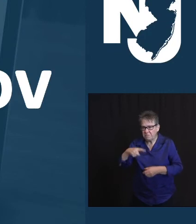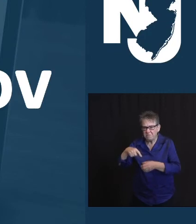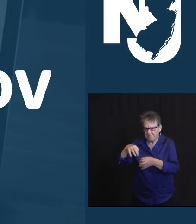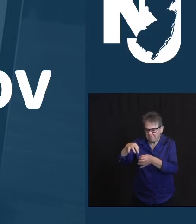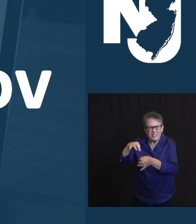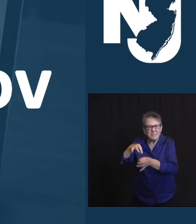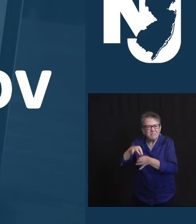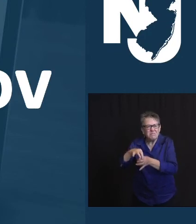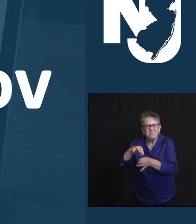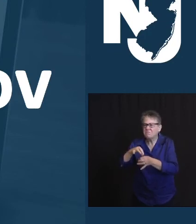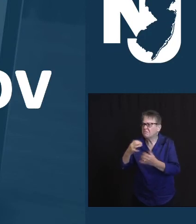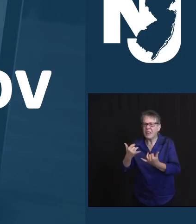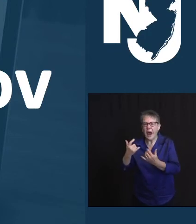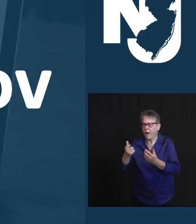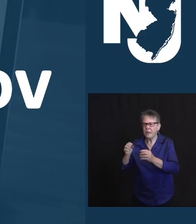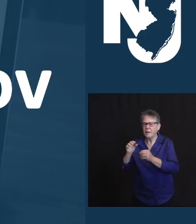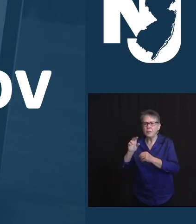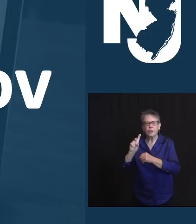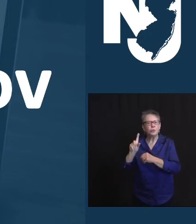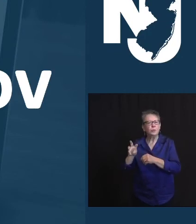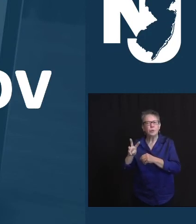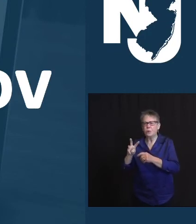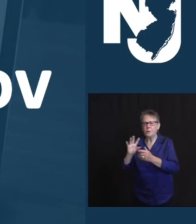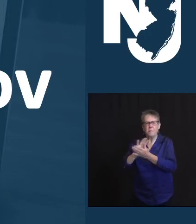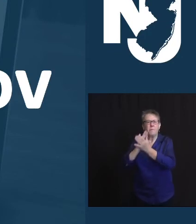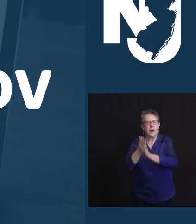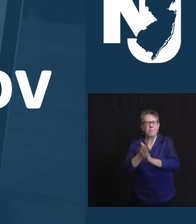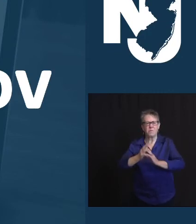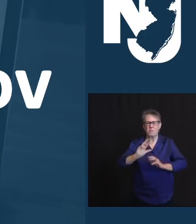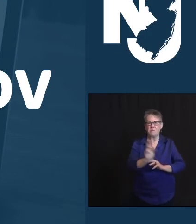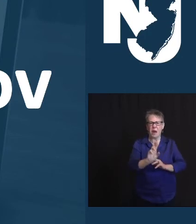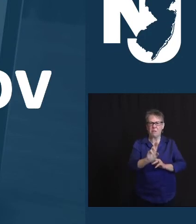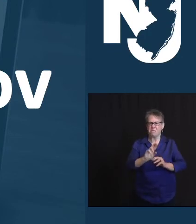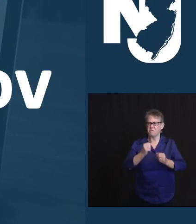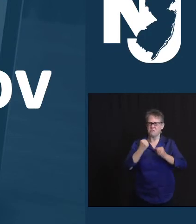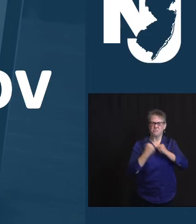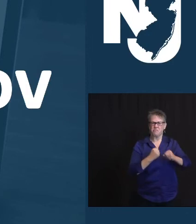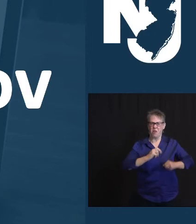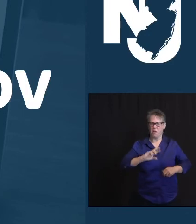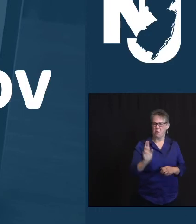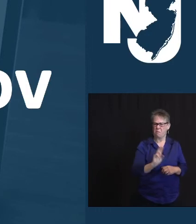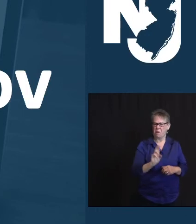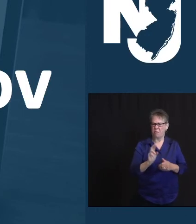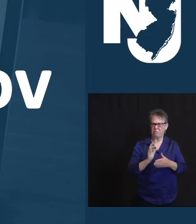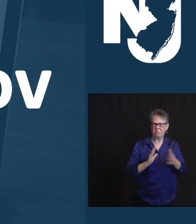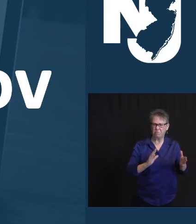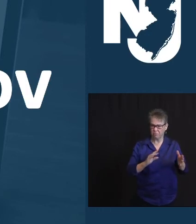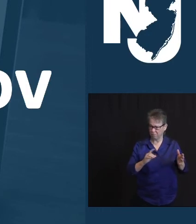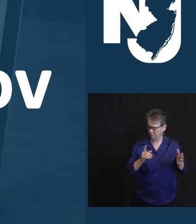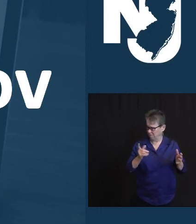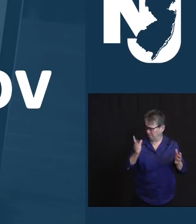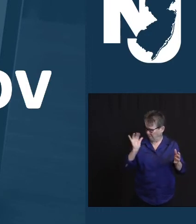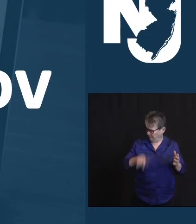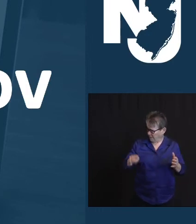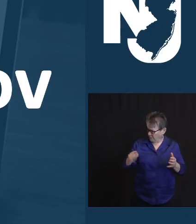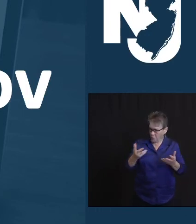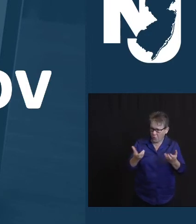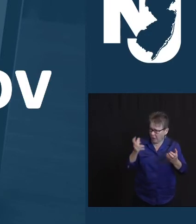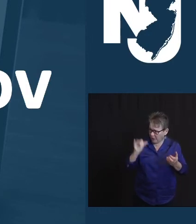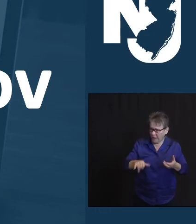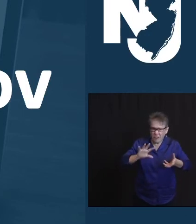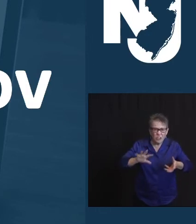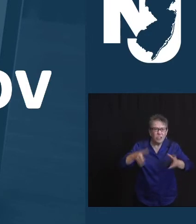crackpot theories. If that's the legacy Jeff wants, then I guess it is what it is. The tiny number of senior New